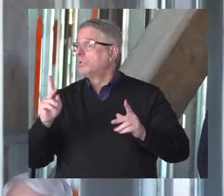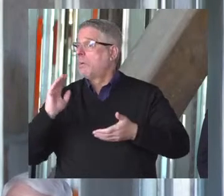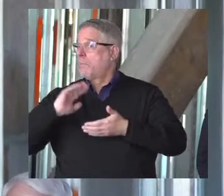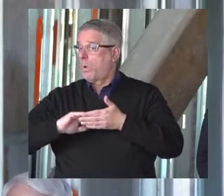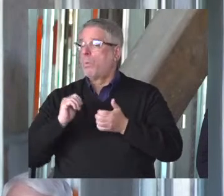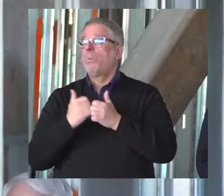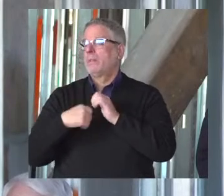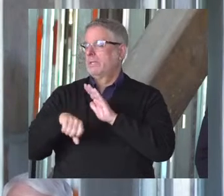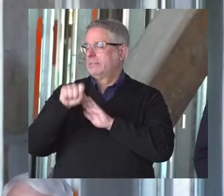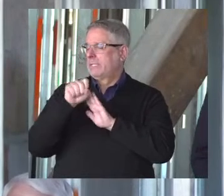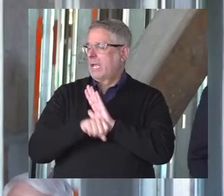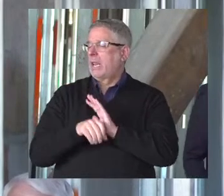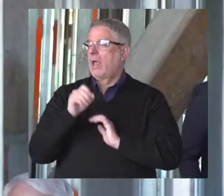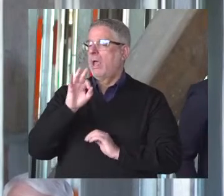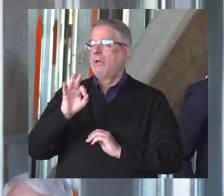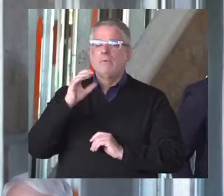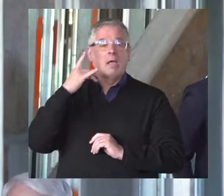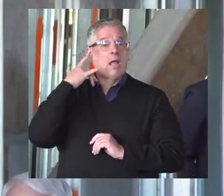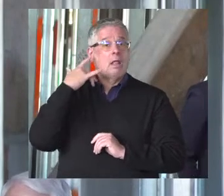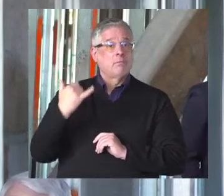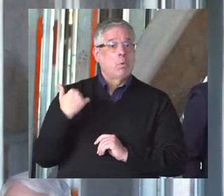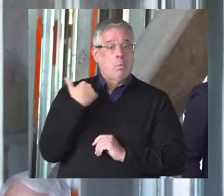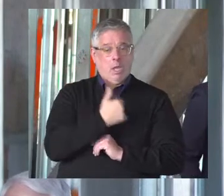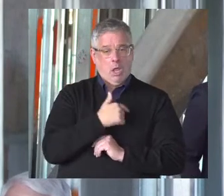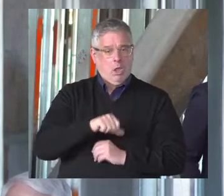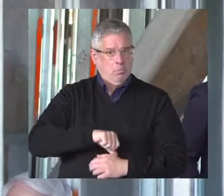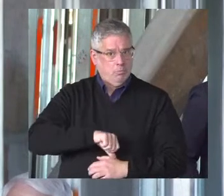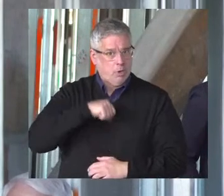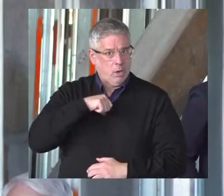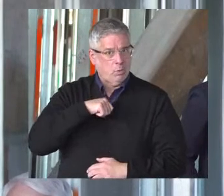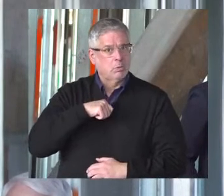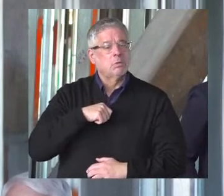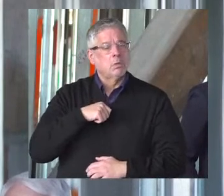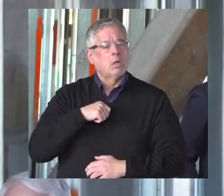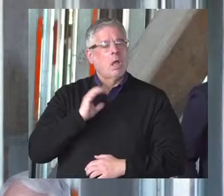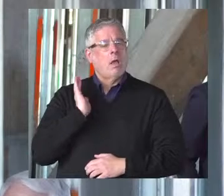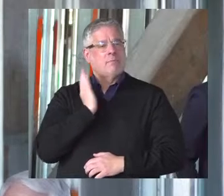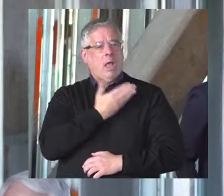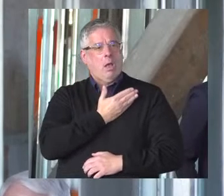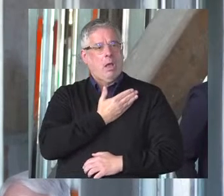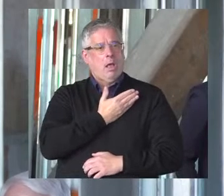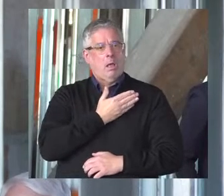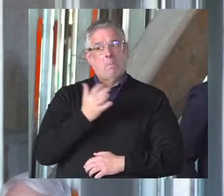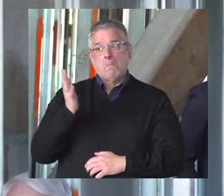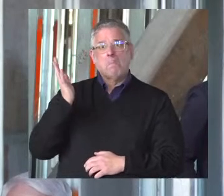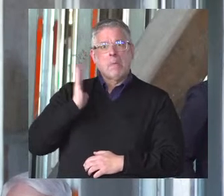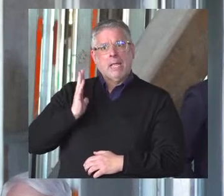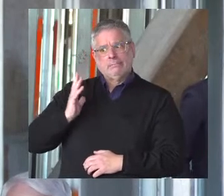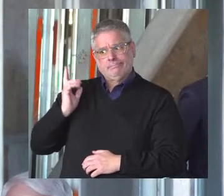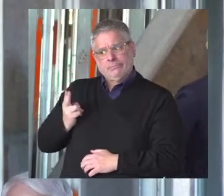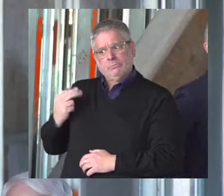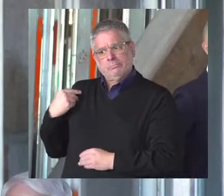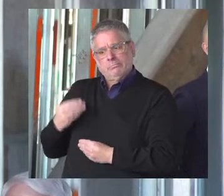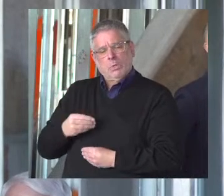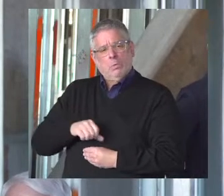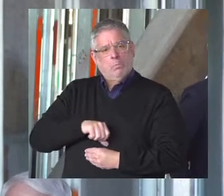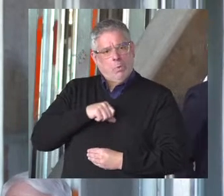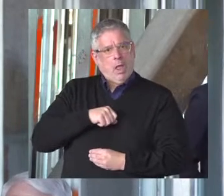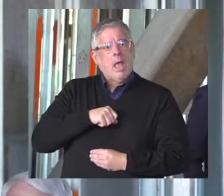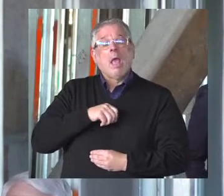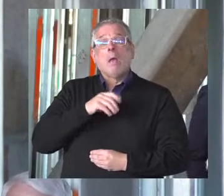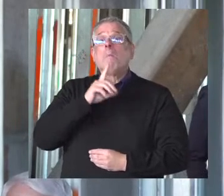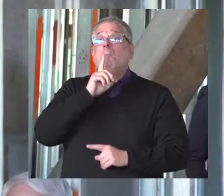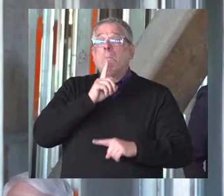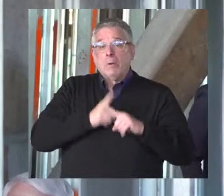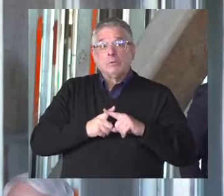yes, with the state of California. We are proud of our past, but we are enlivened about